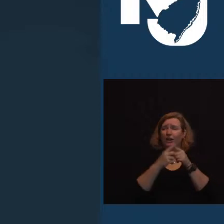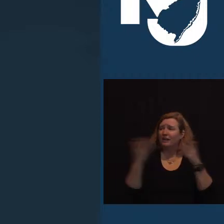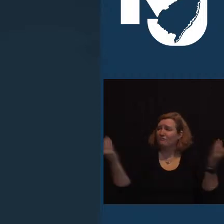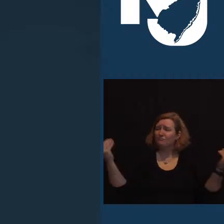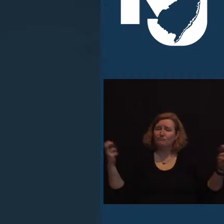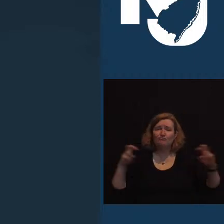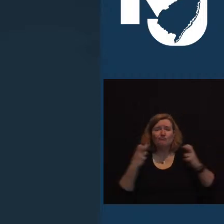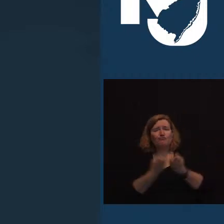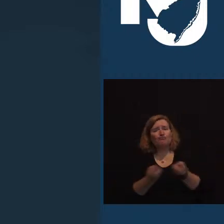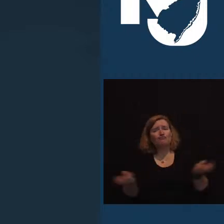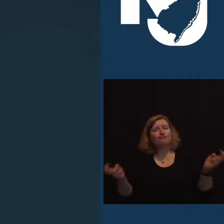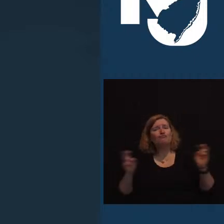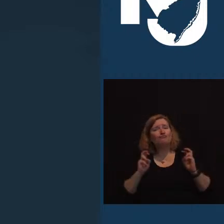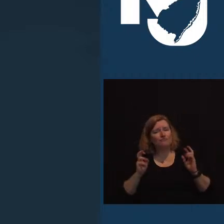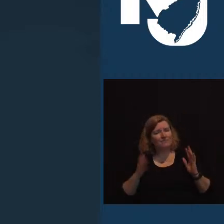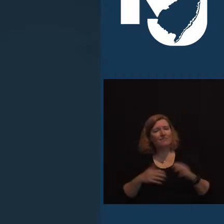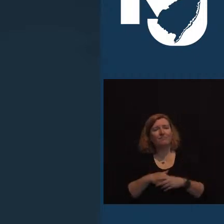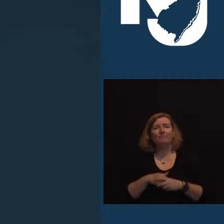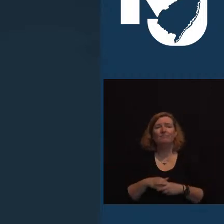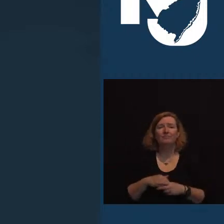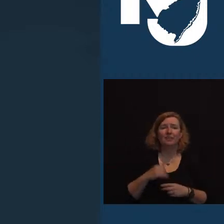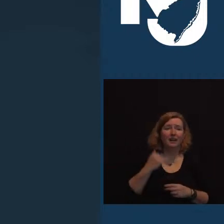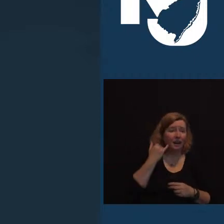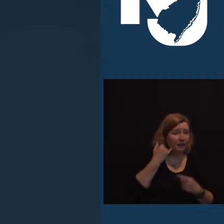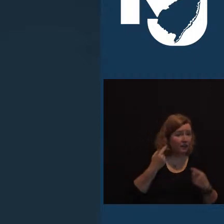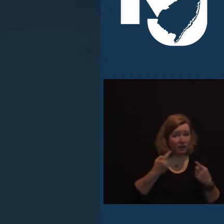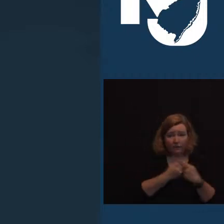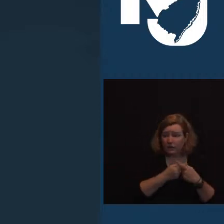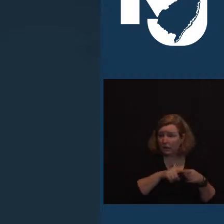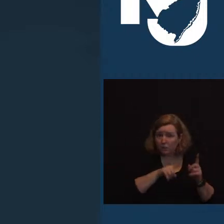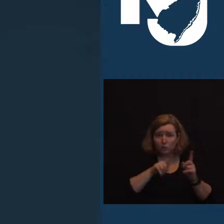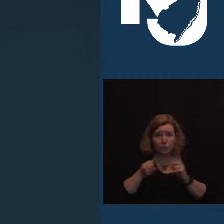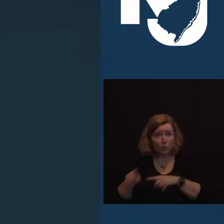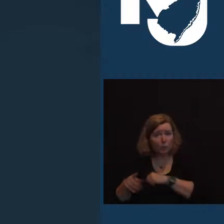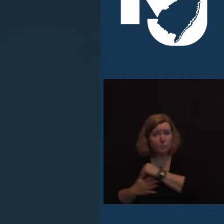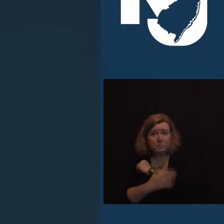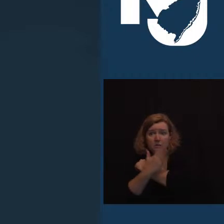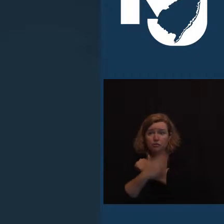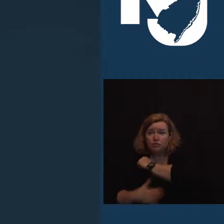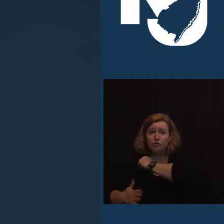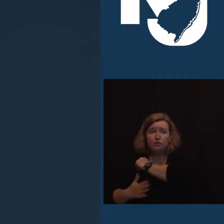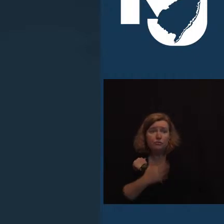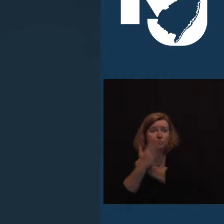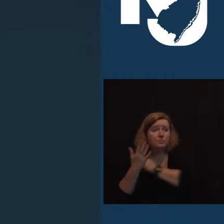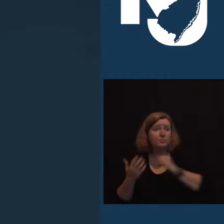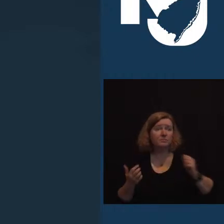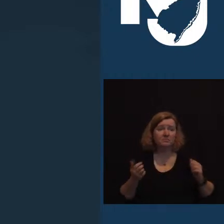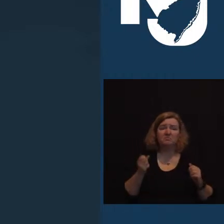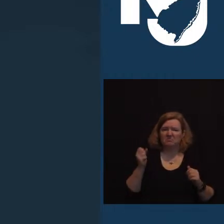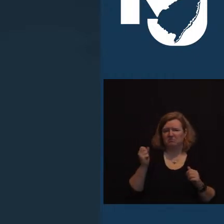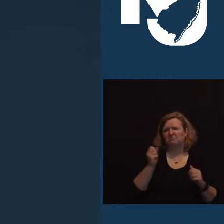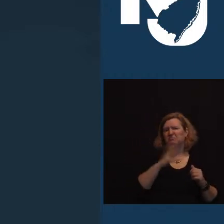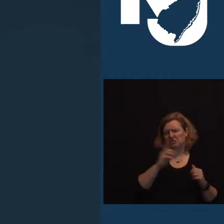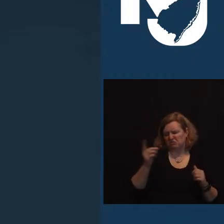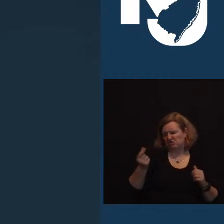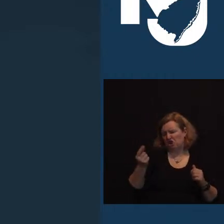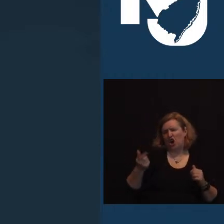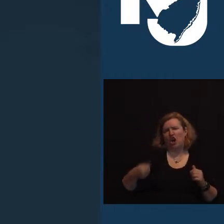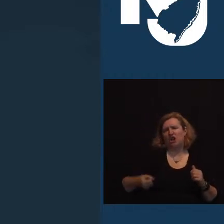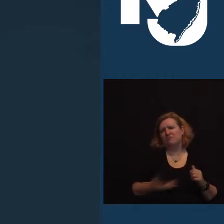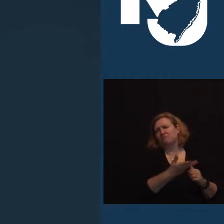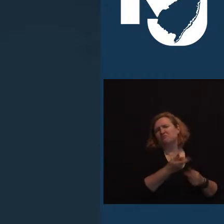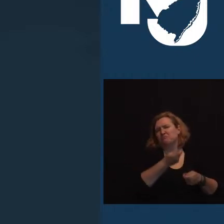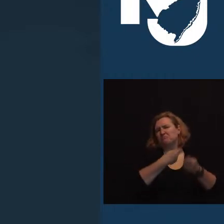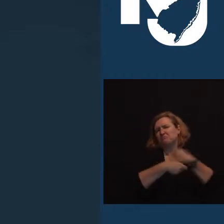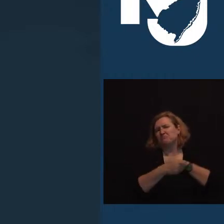couldn't make it to the beach, she'd gladly sub in her dog, Marley. She and her husband, Richard, on the